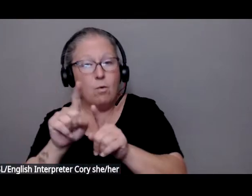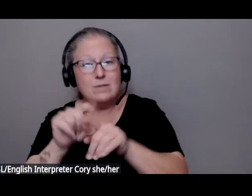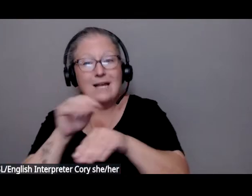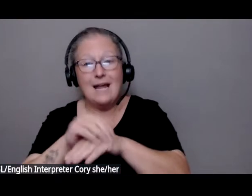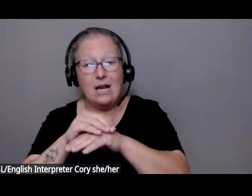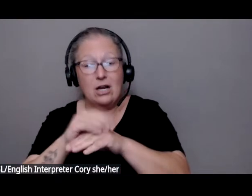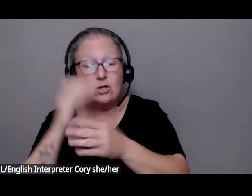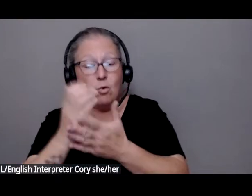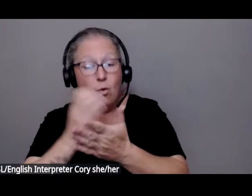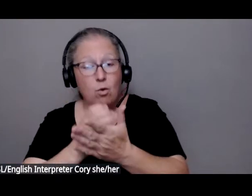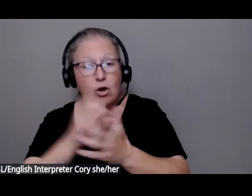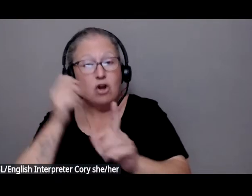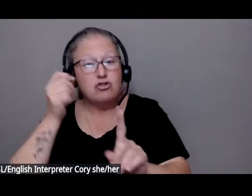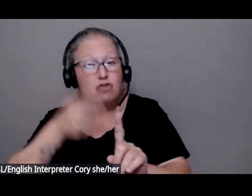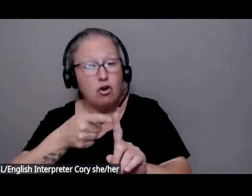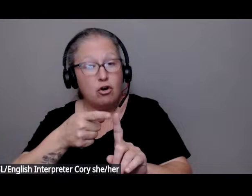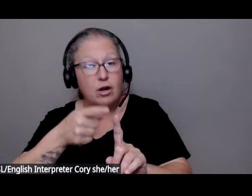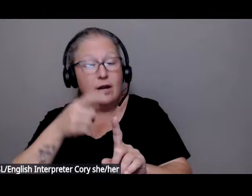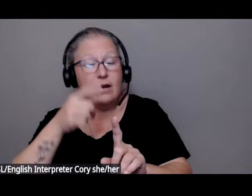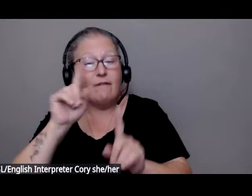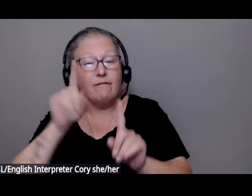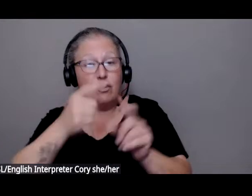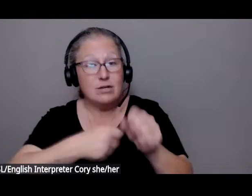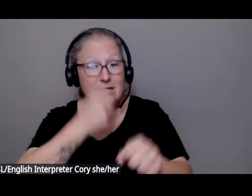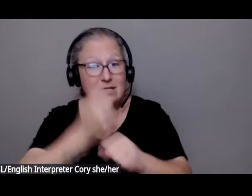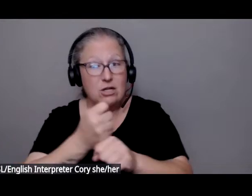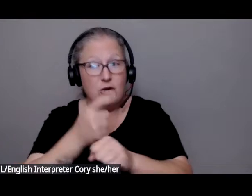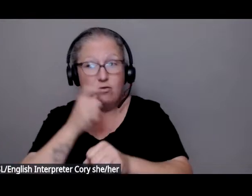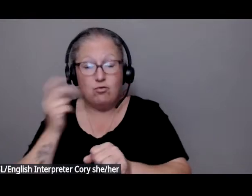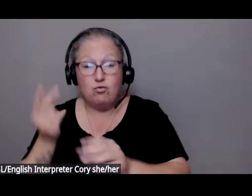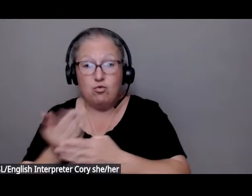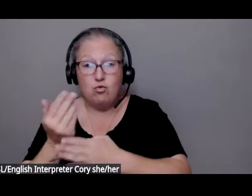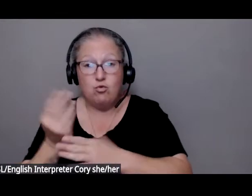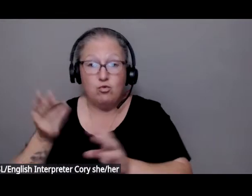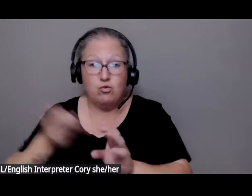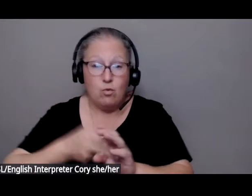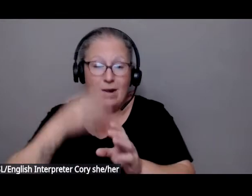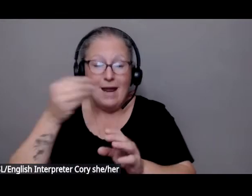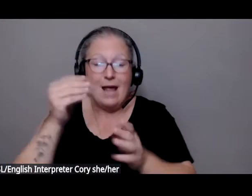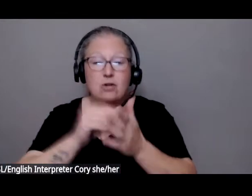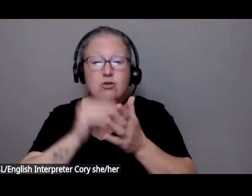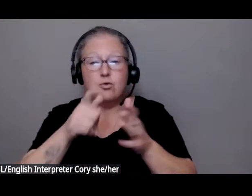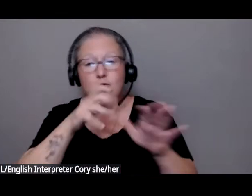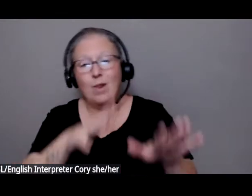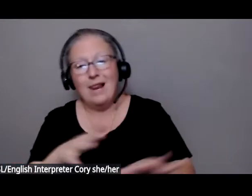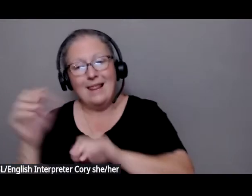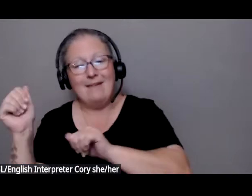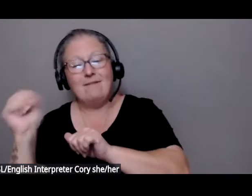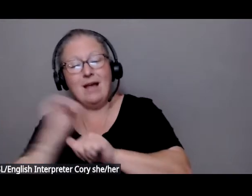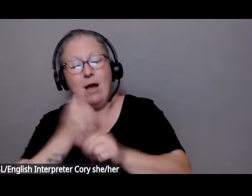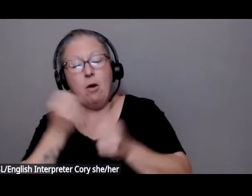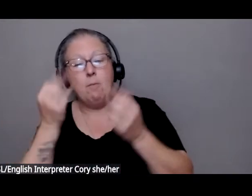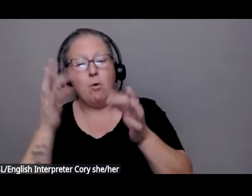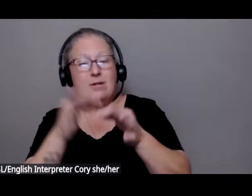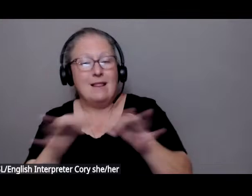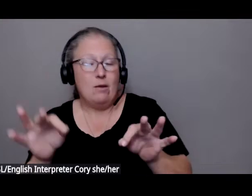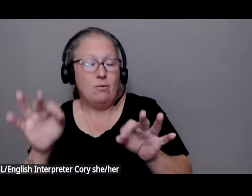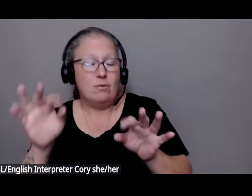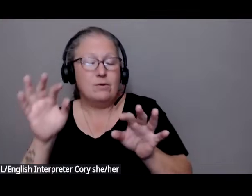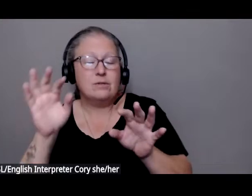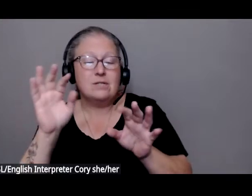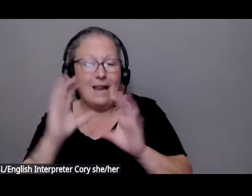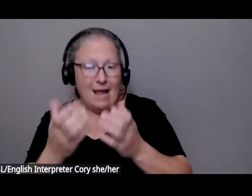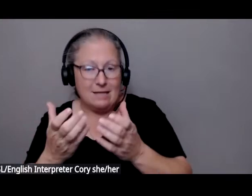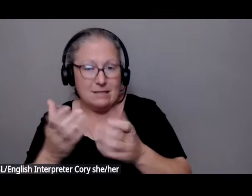courses targeting both our first-year newcomers and our students exiting our multilingual language classes.